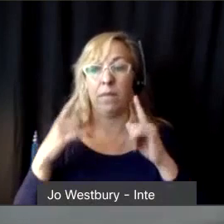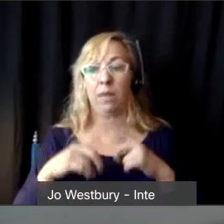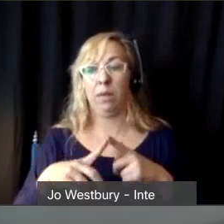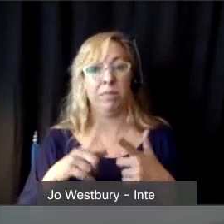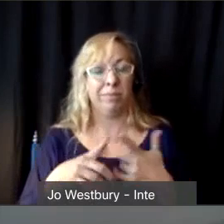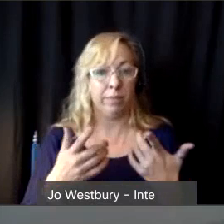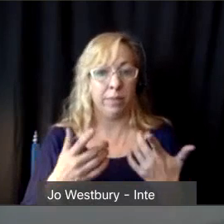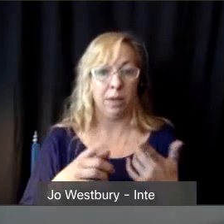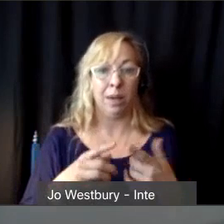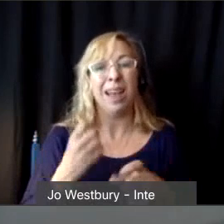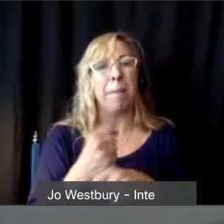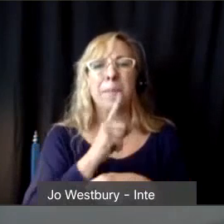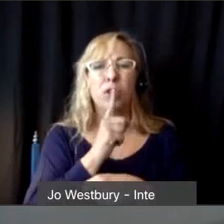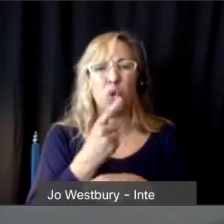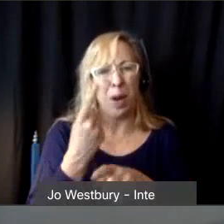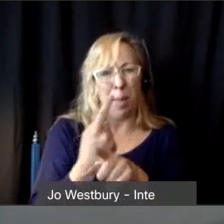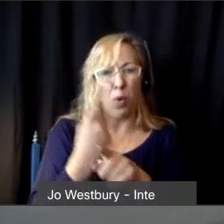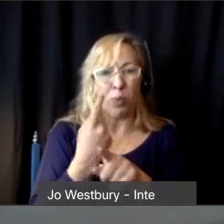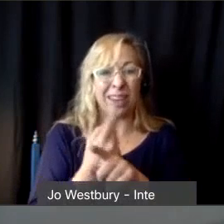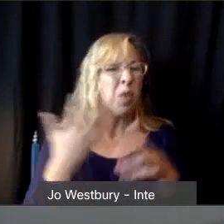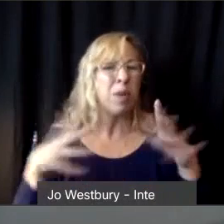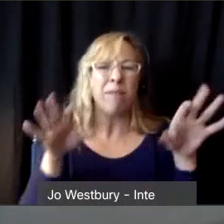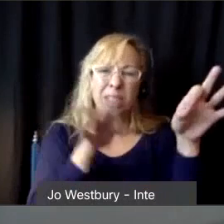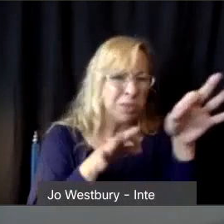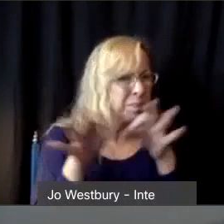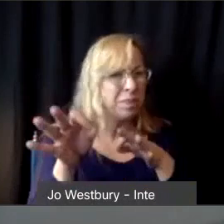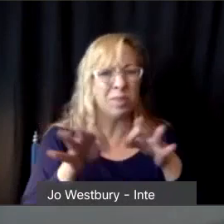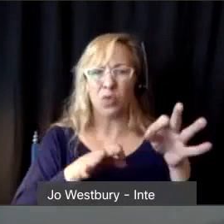sure that it's one that's appropriate. We have had training for all